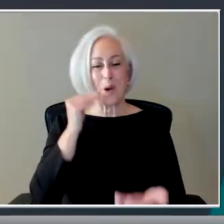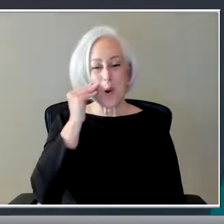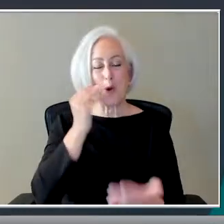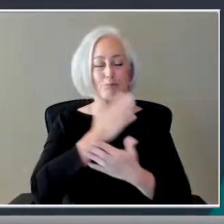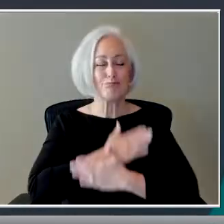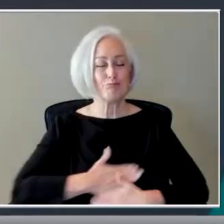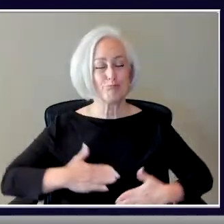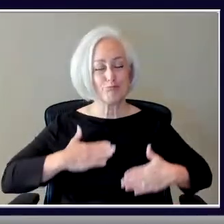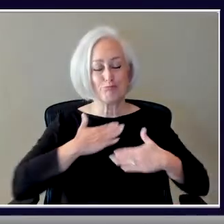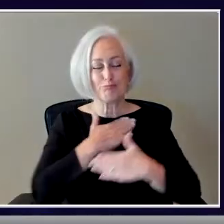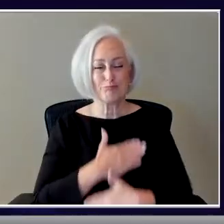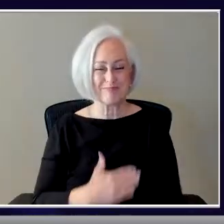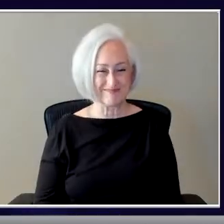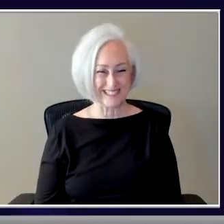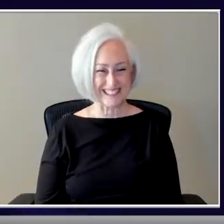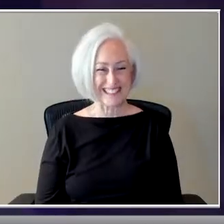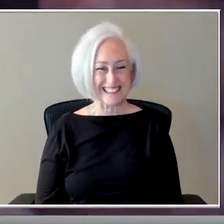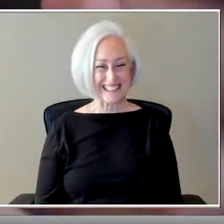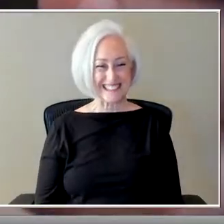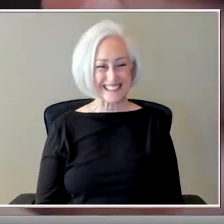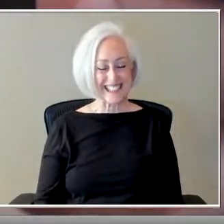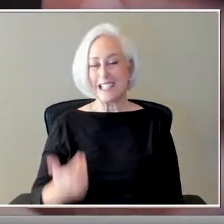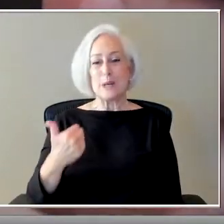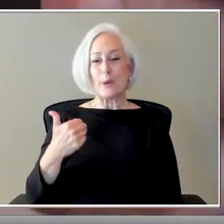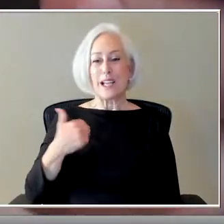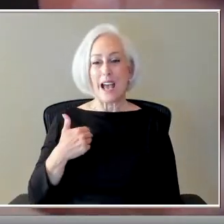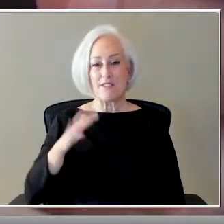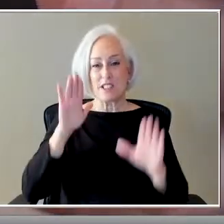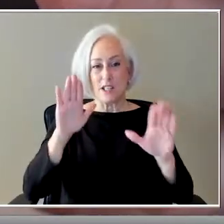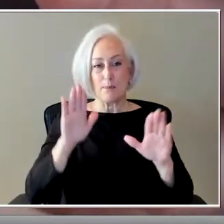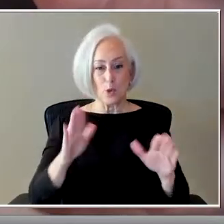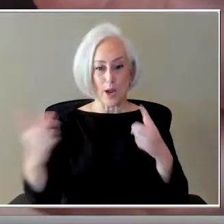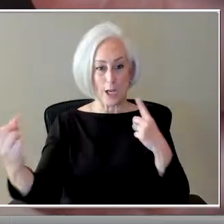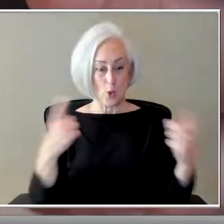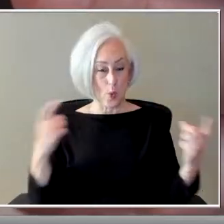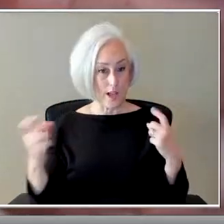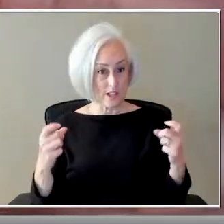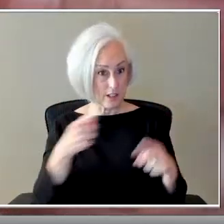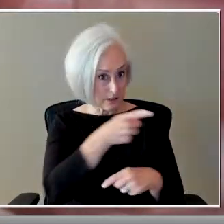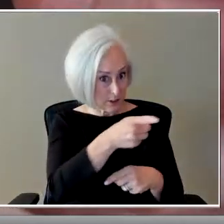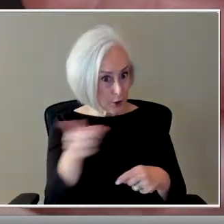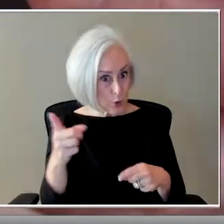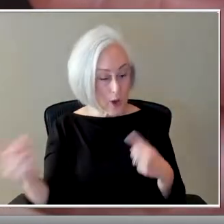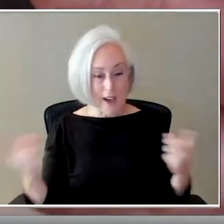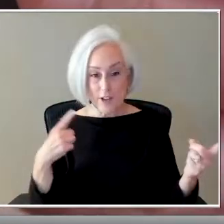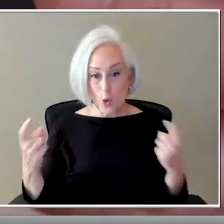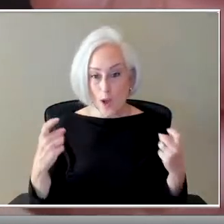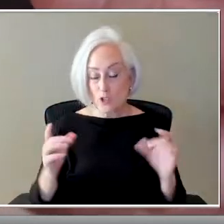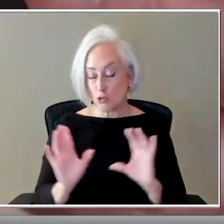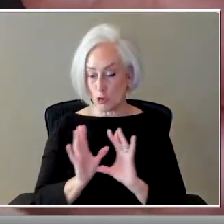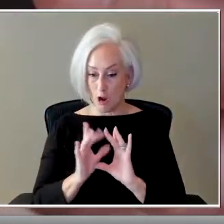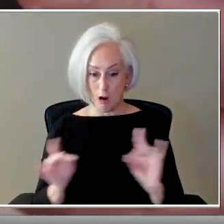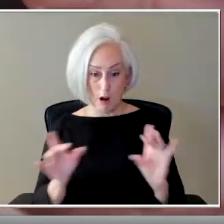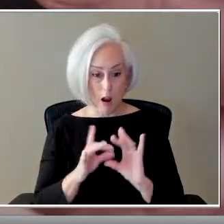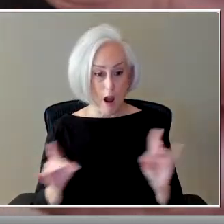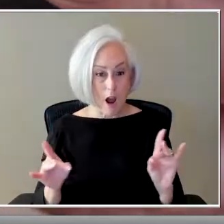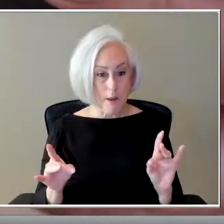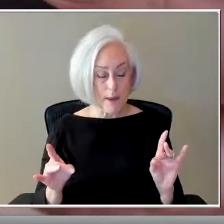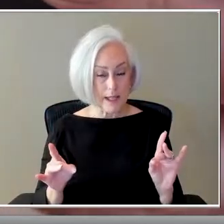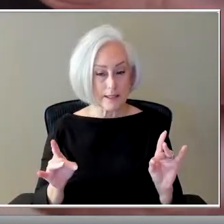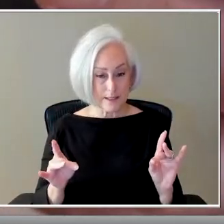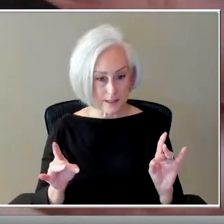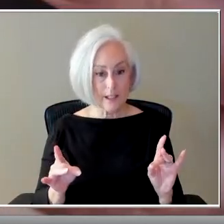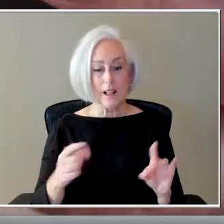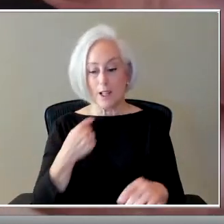her. We have some wonderful questions coming in. If you have a question or if you have a comment that you'd like to share with Danielle or the